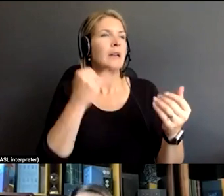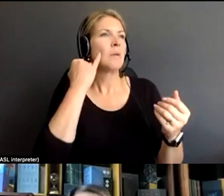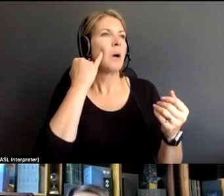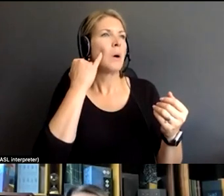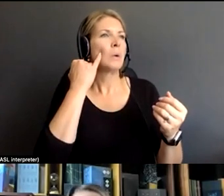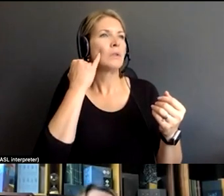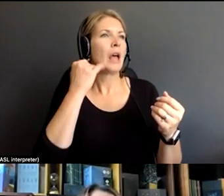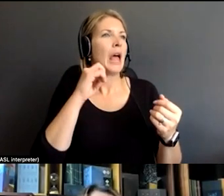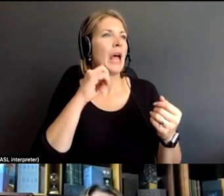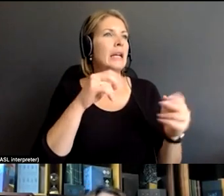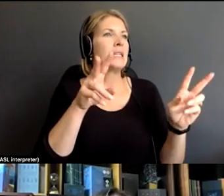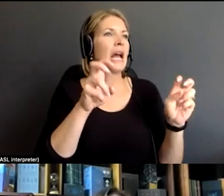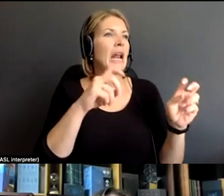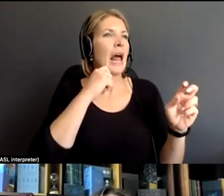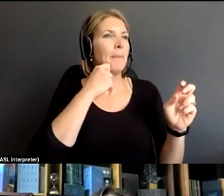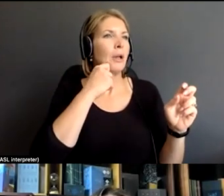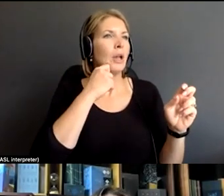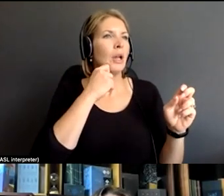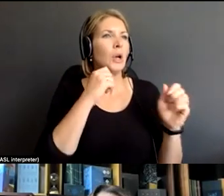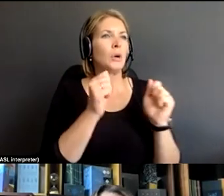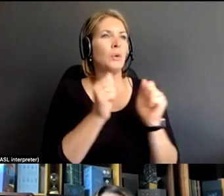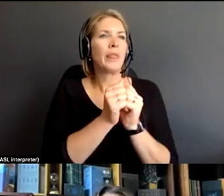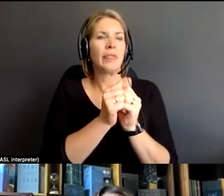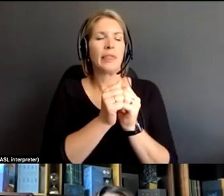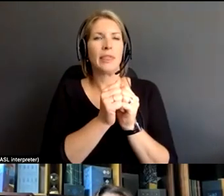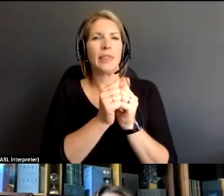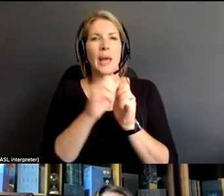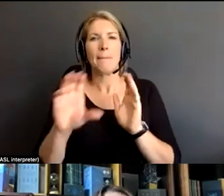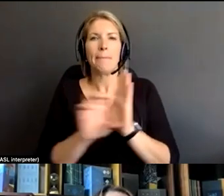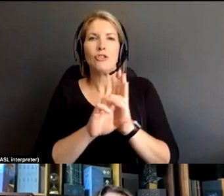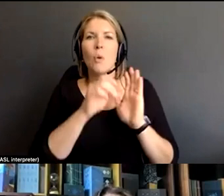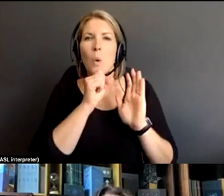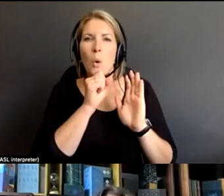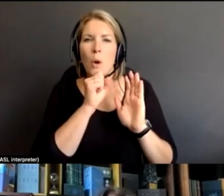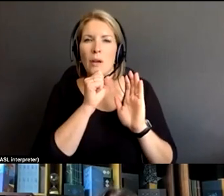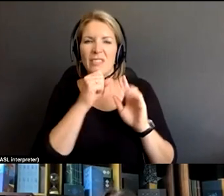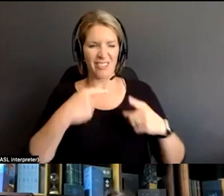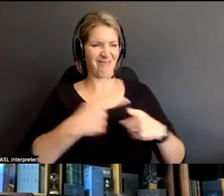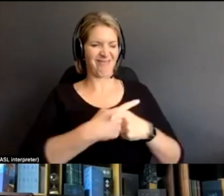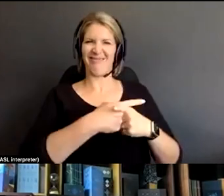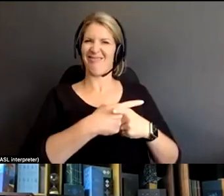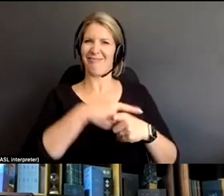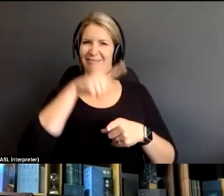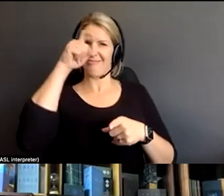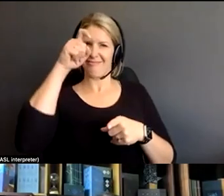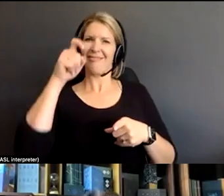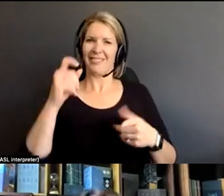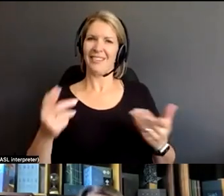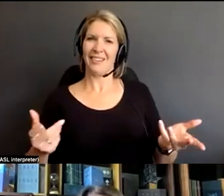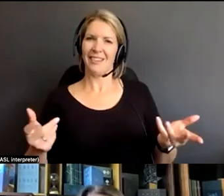of an orange paired with that, then that to me is interesting right off the bat. I love that example. I think it was Chip